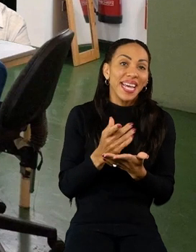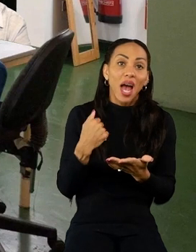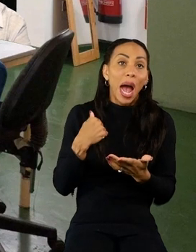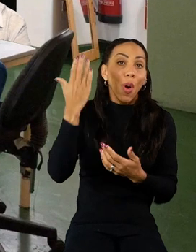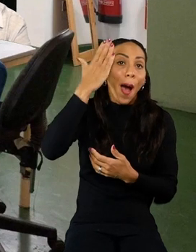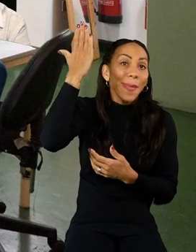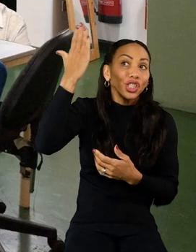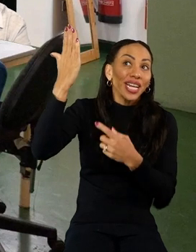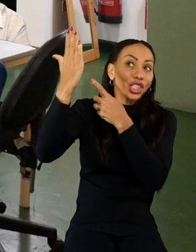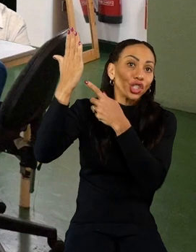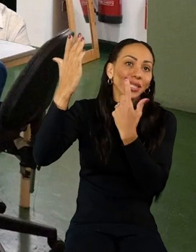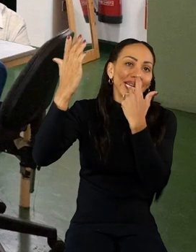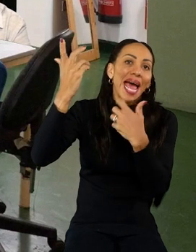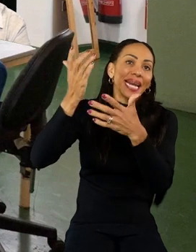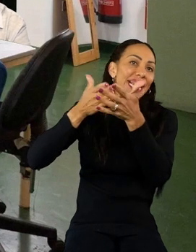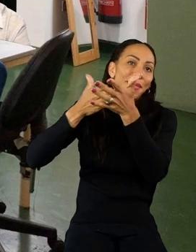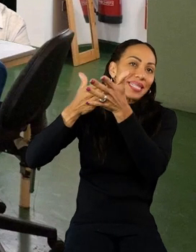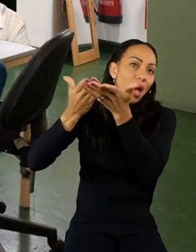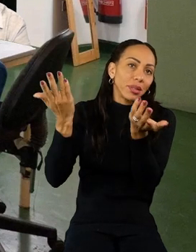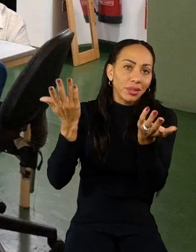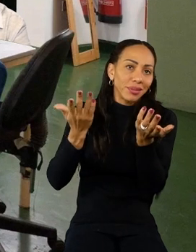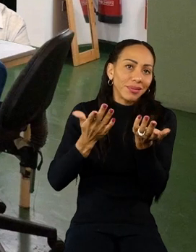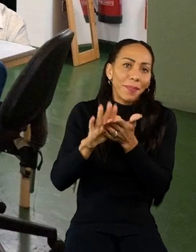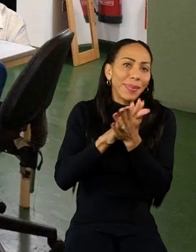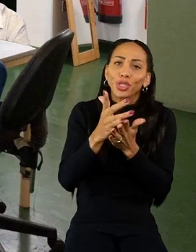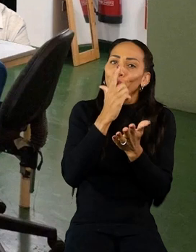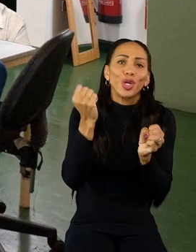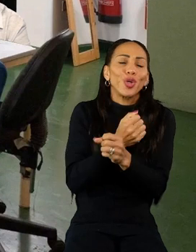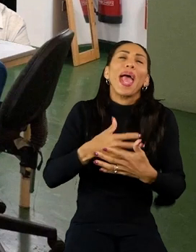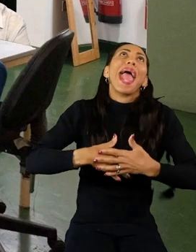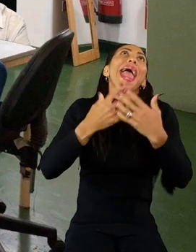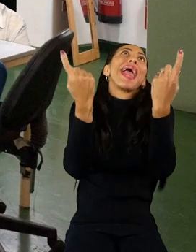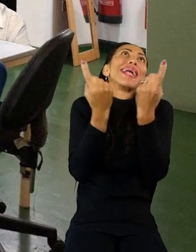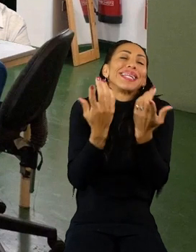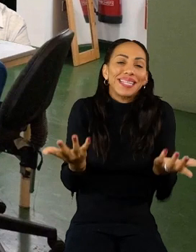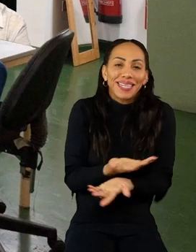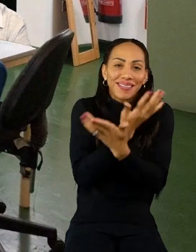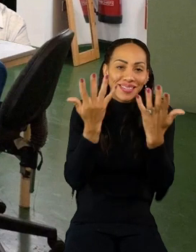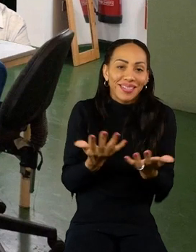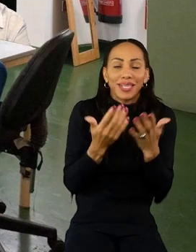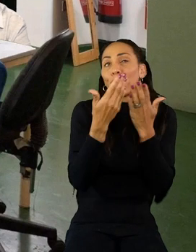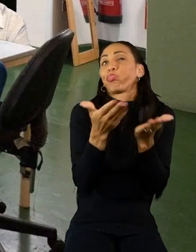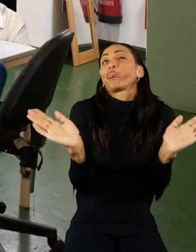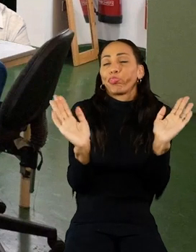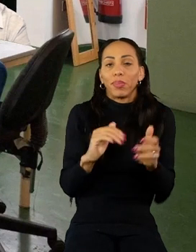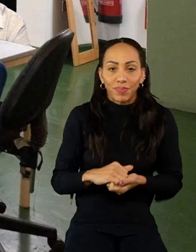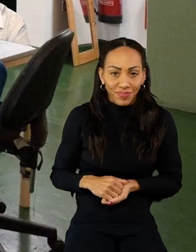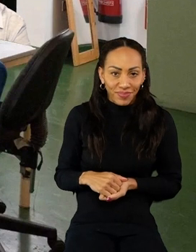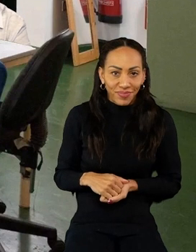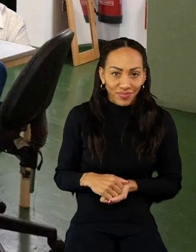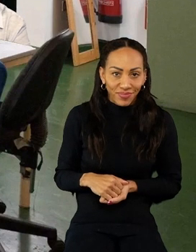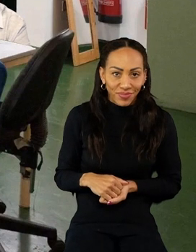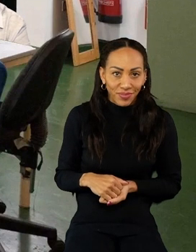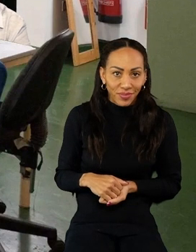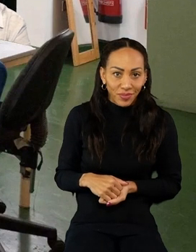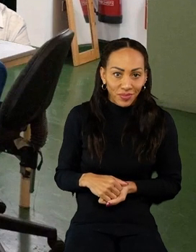I mean, anything really. We're at the limits of our imagination of what we might want to do with this. So I think you can do